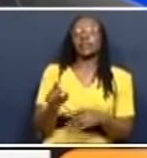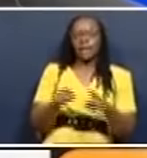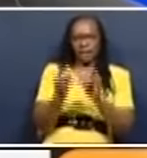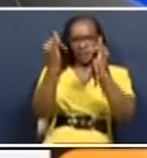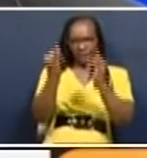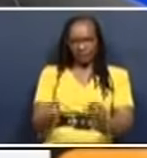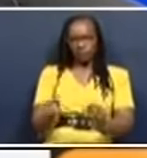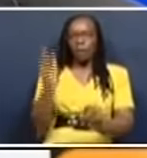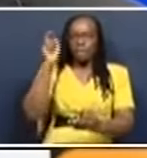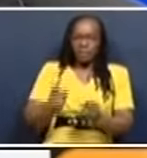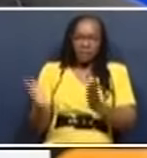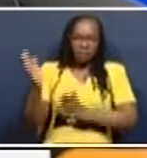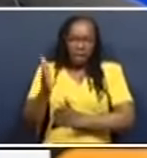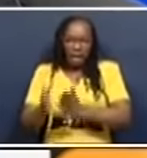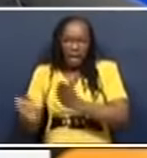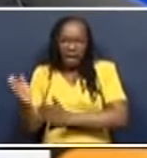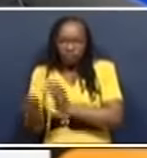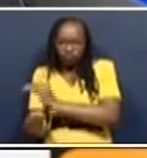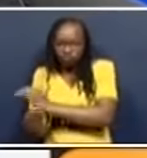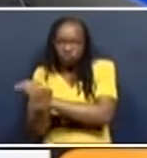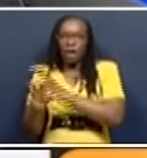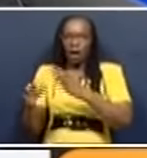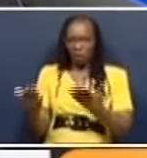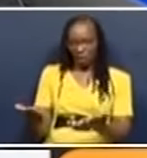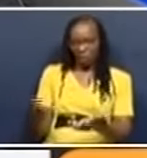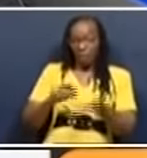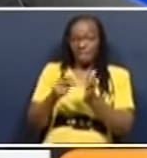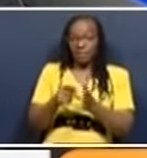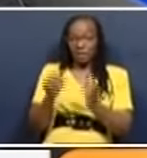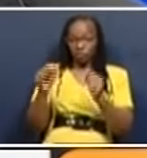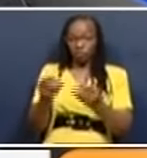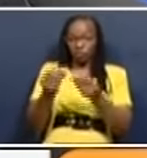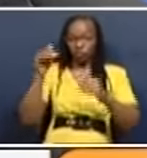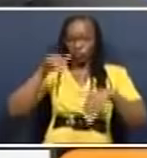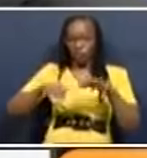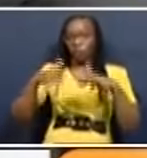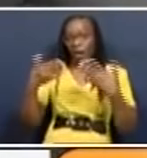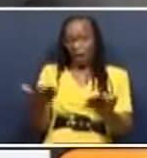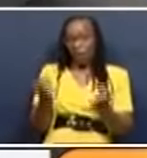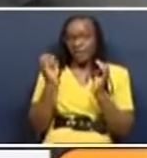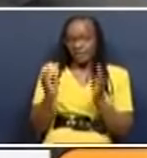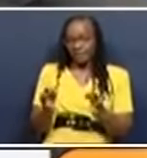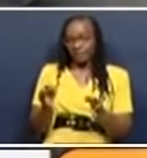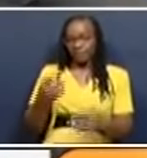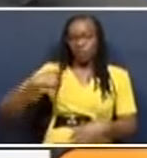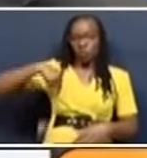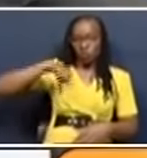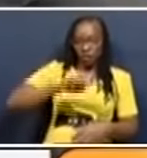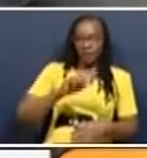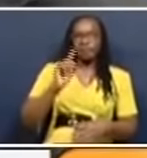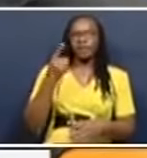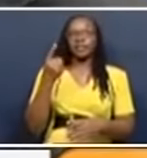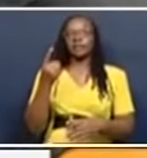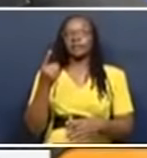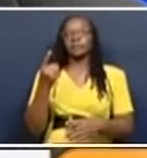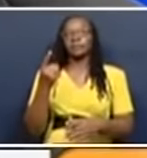plan, and therefore the war can be won. We need to demystify that fact